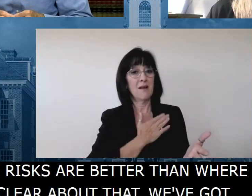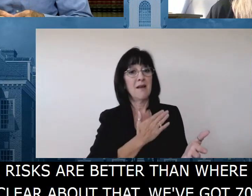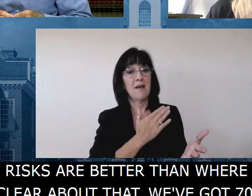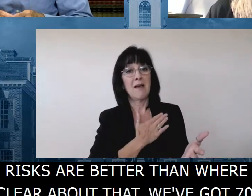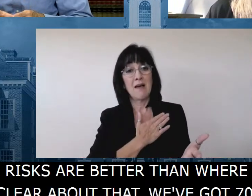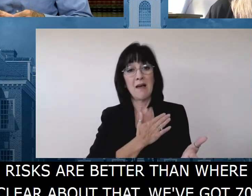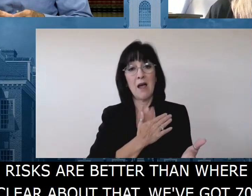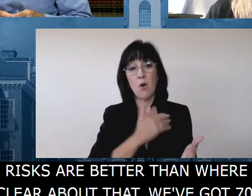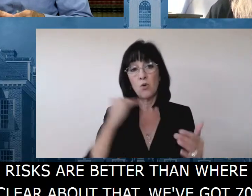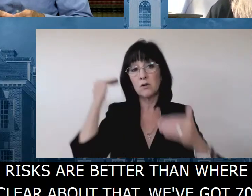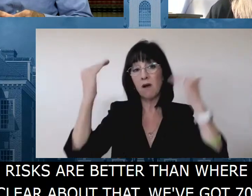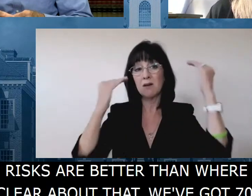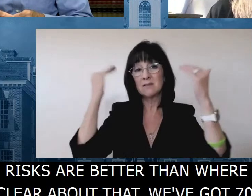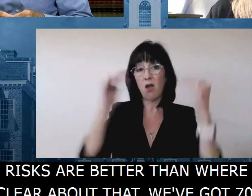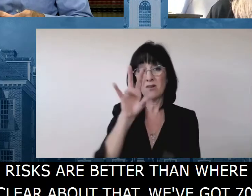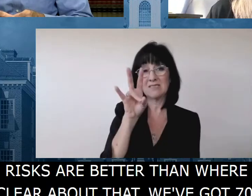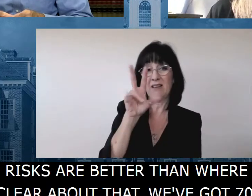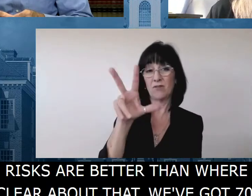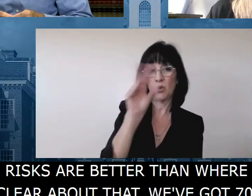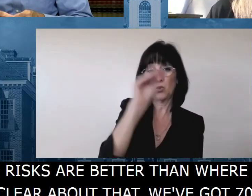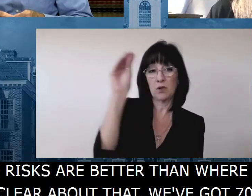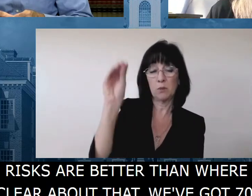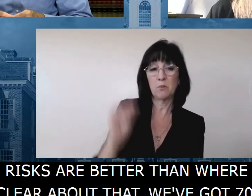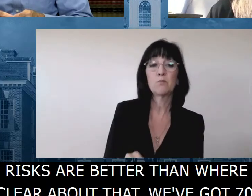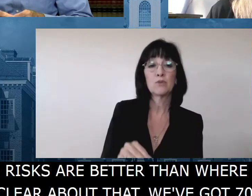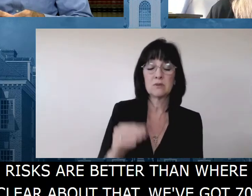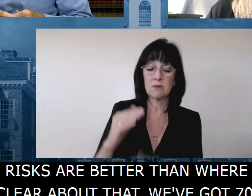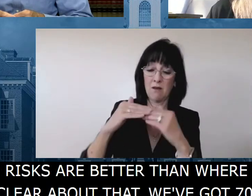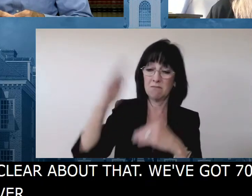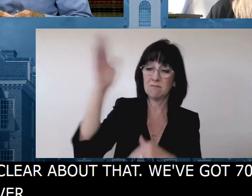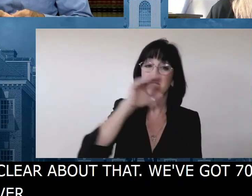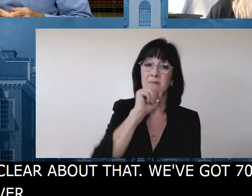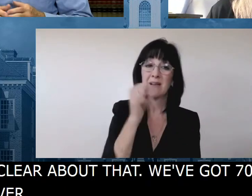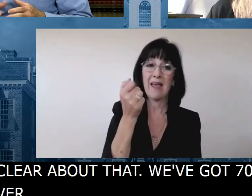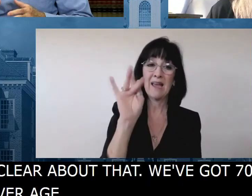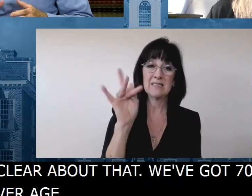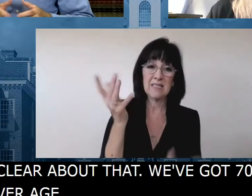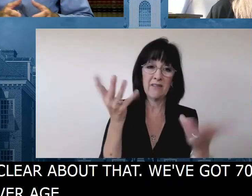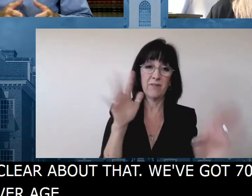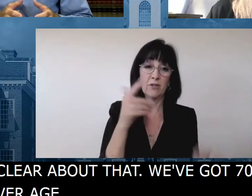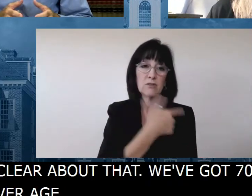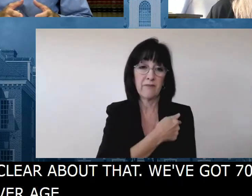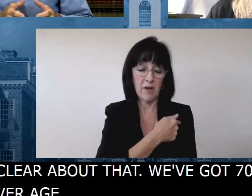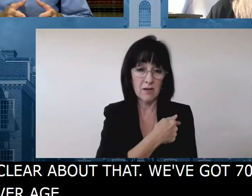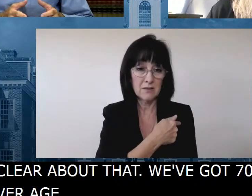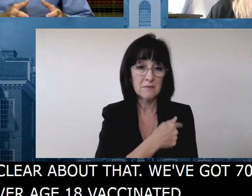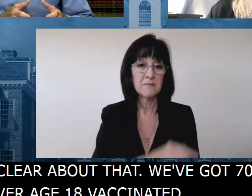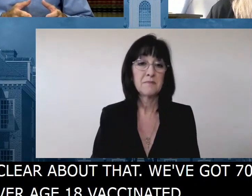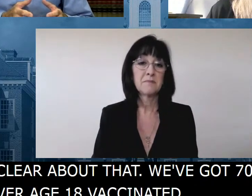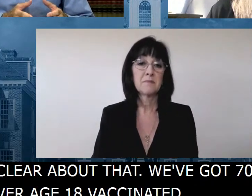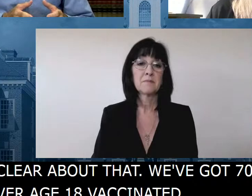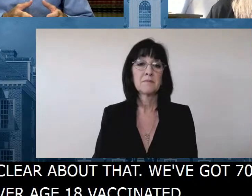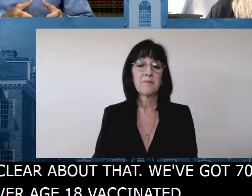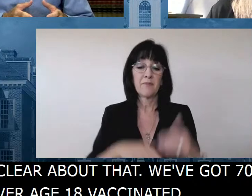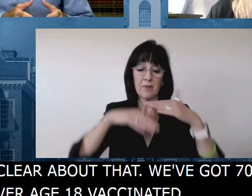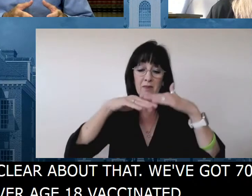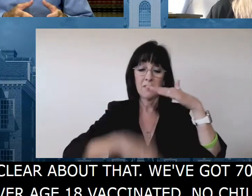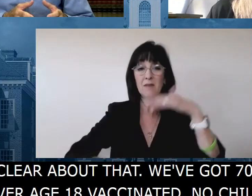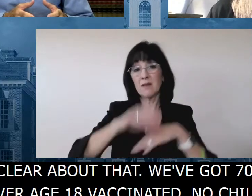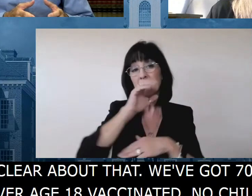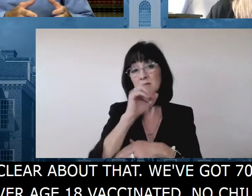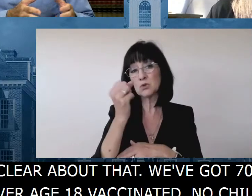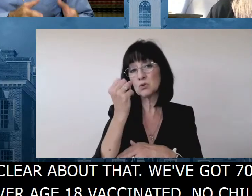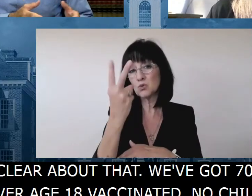of adult population over age 18 vaccinated. No children under 12